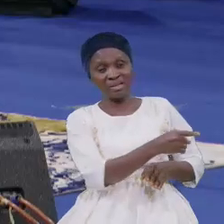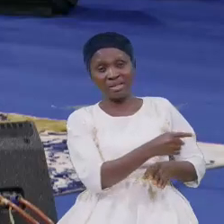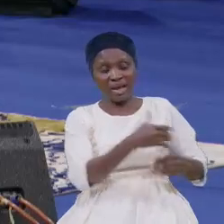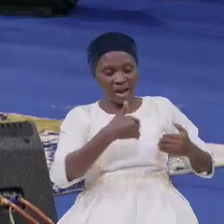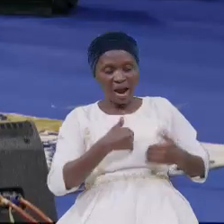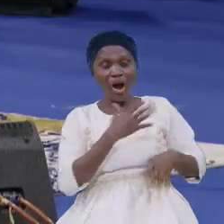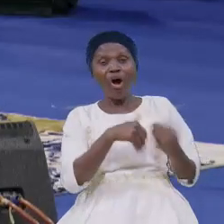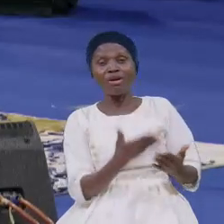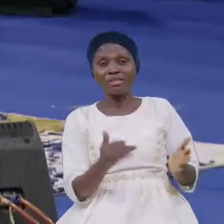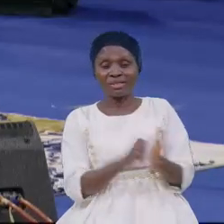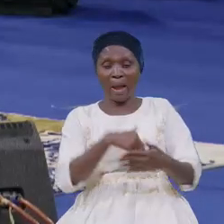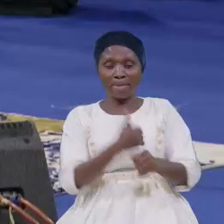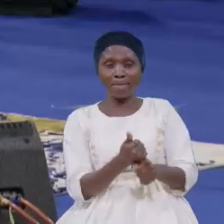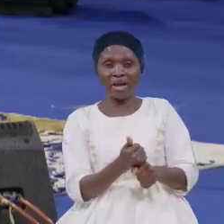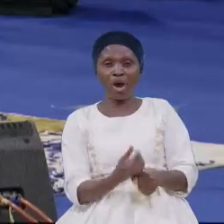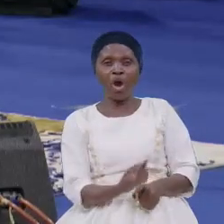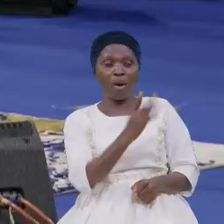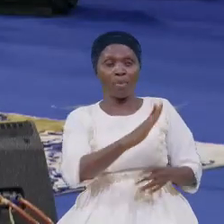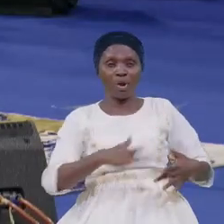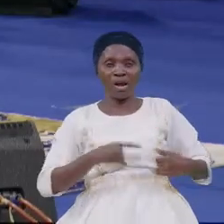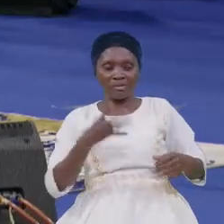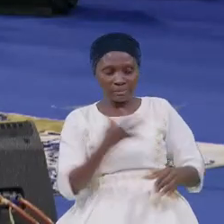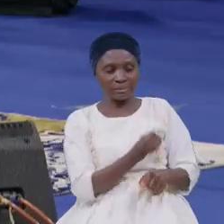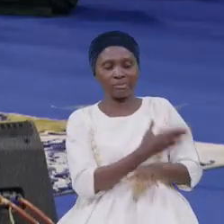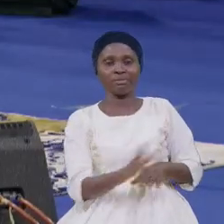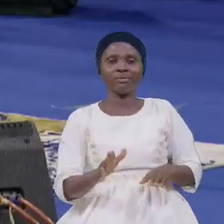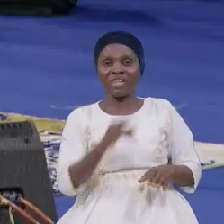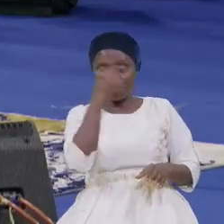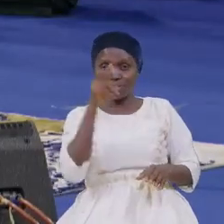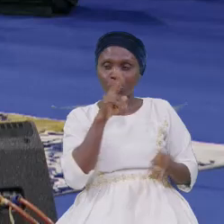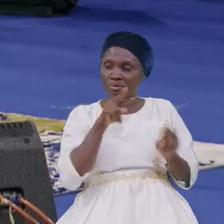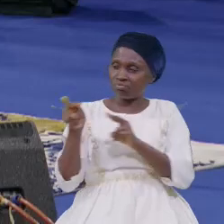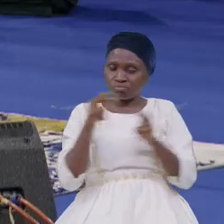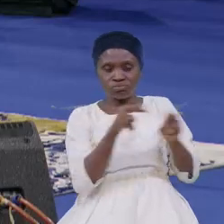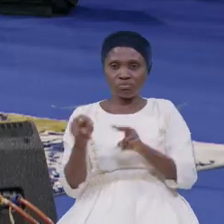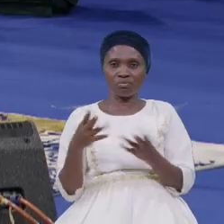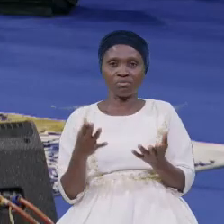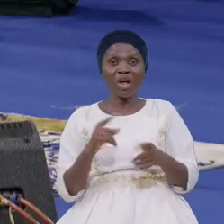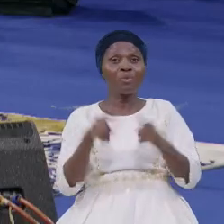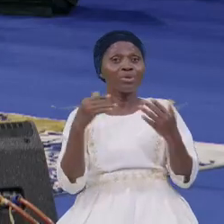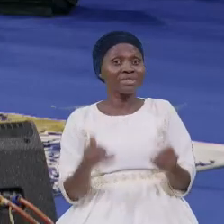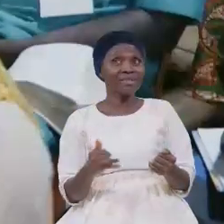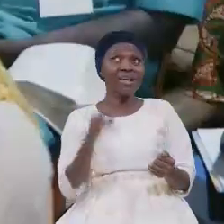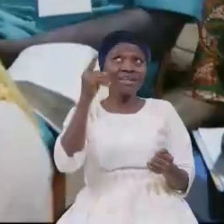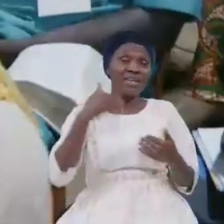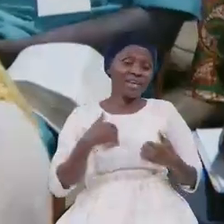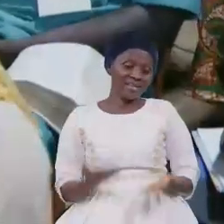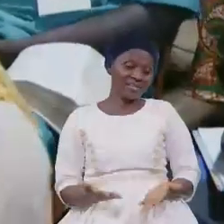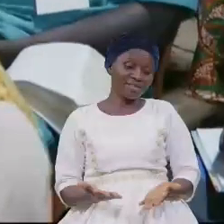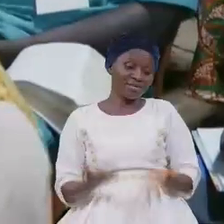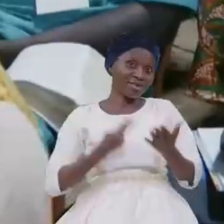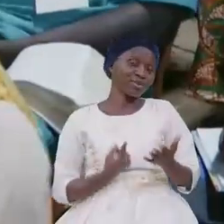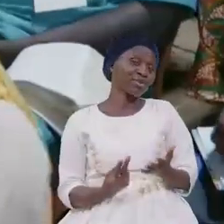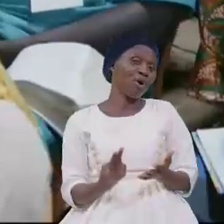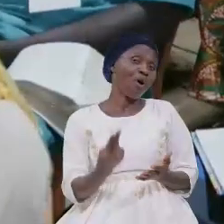life, because now, here and there, but now he has raised us up. He has raised